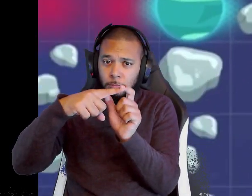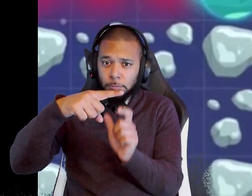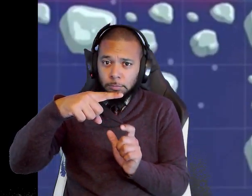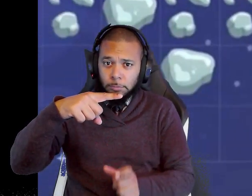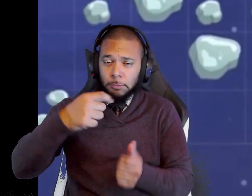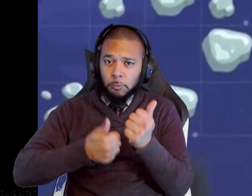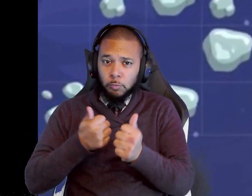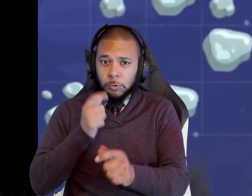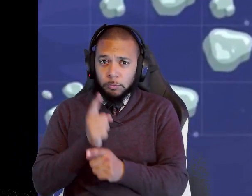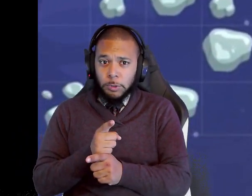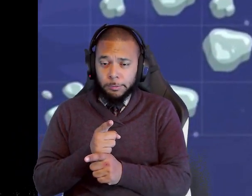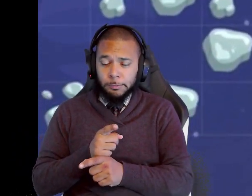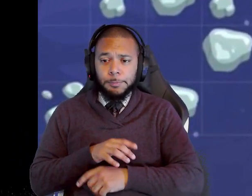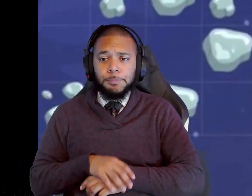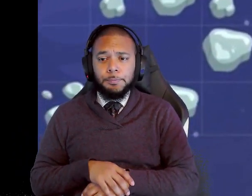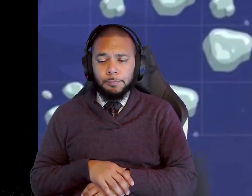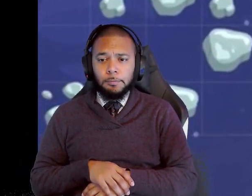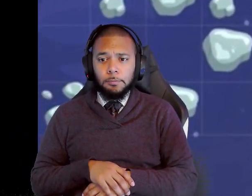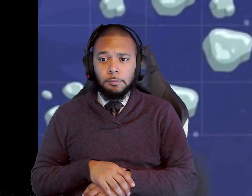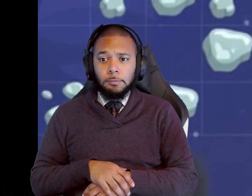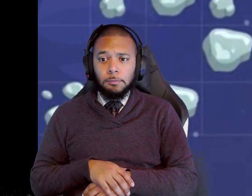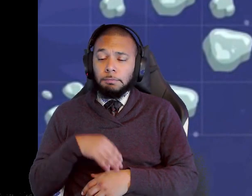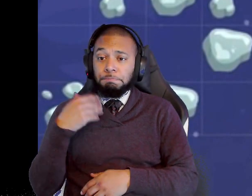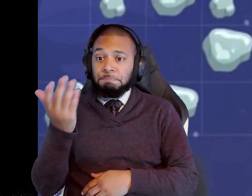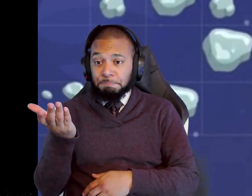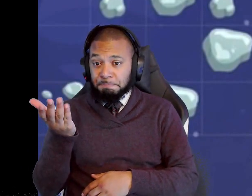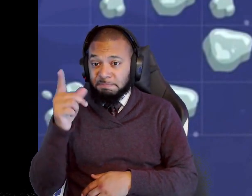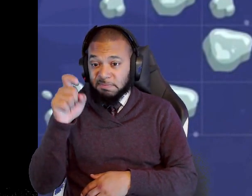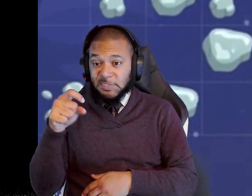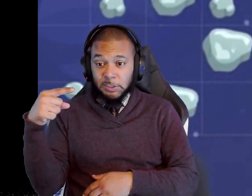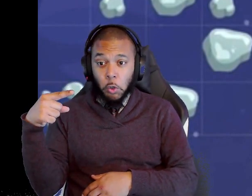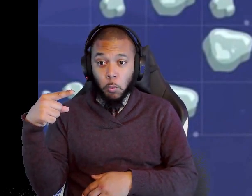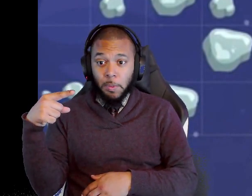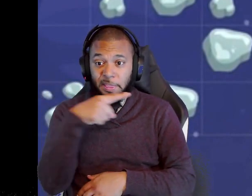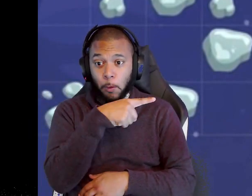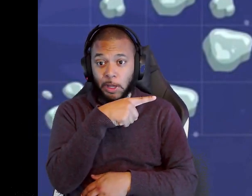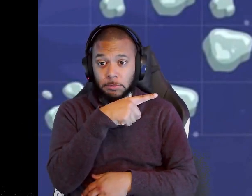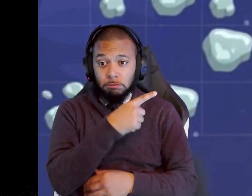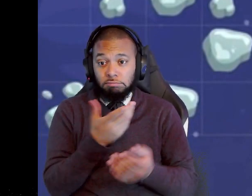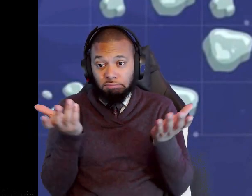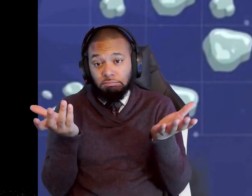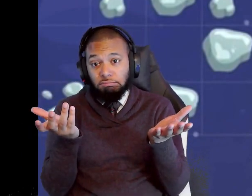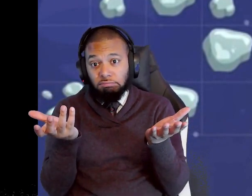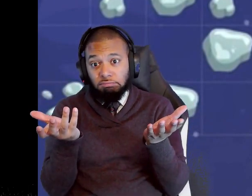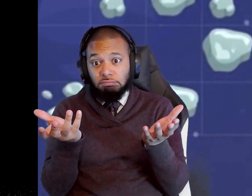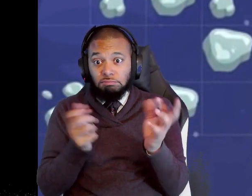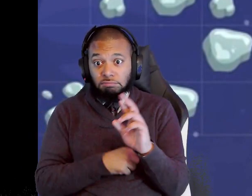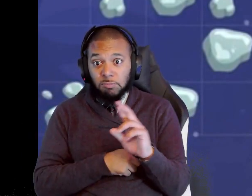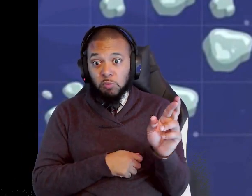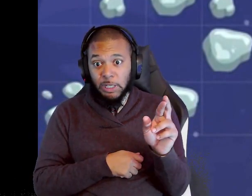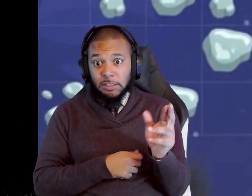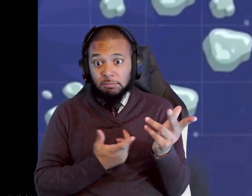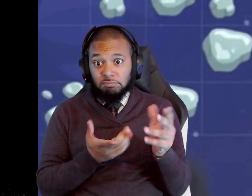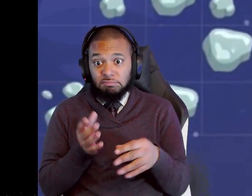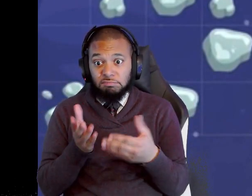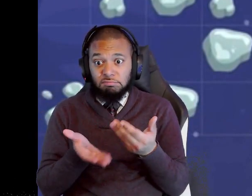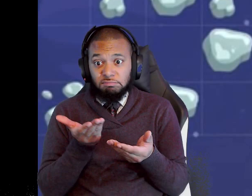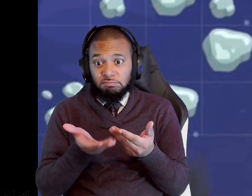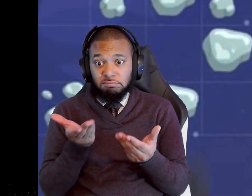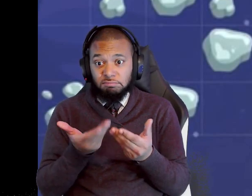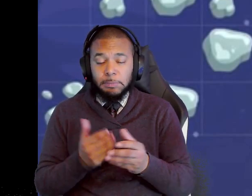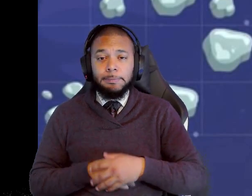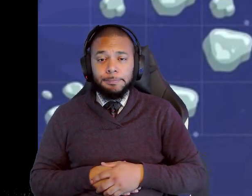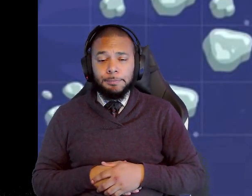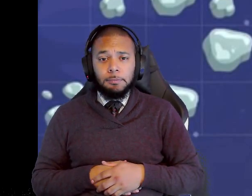you'll notice the rocket needs to go right doesn't it so we need to find